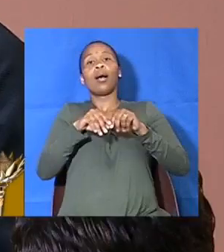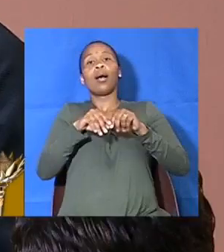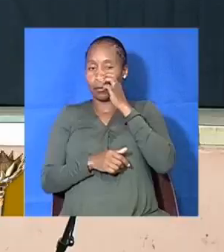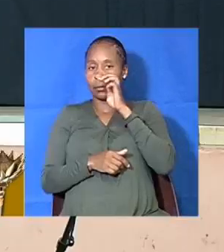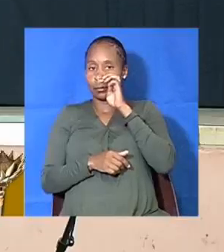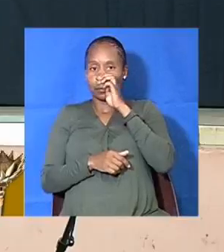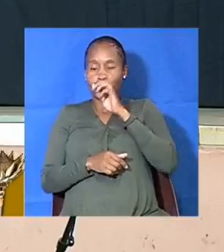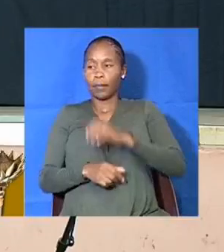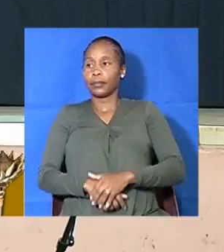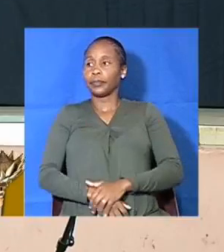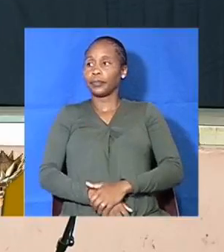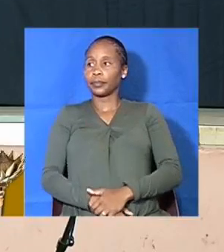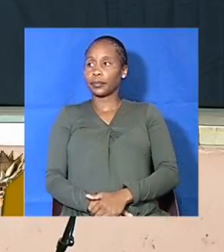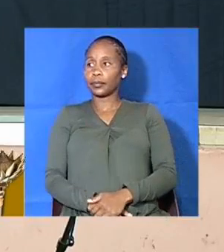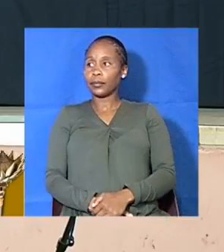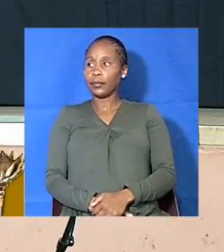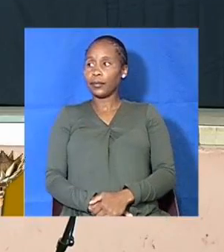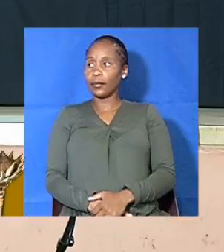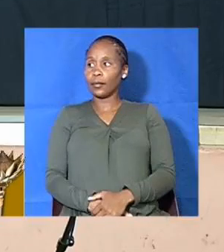Maripe will then come up and